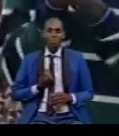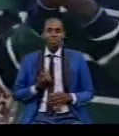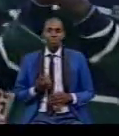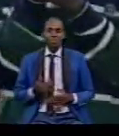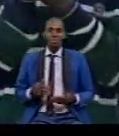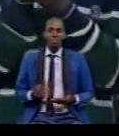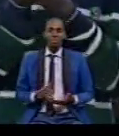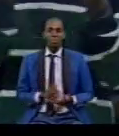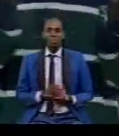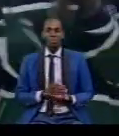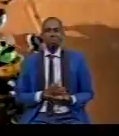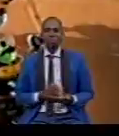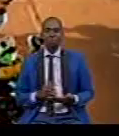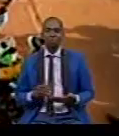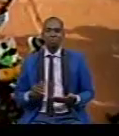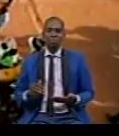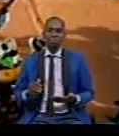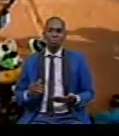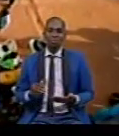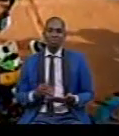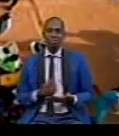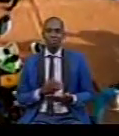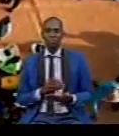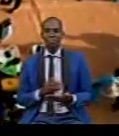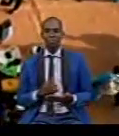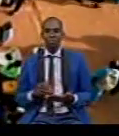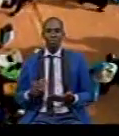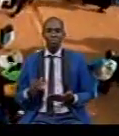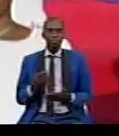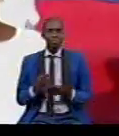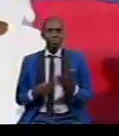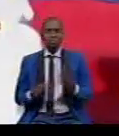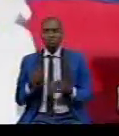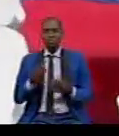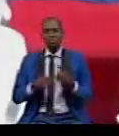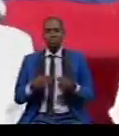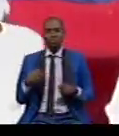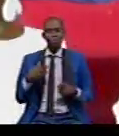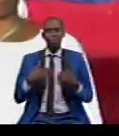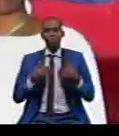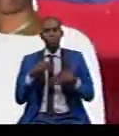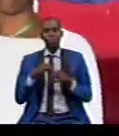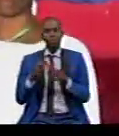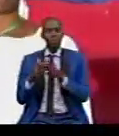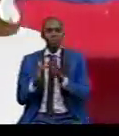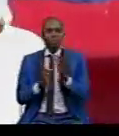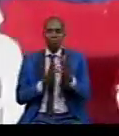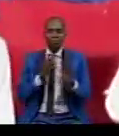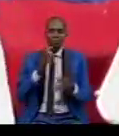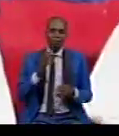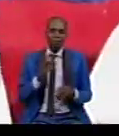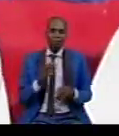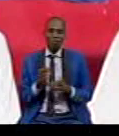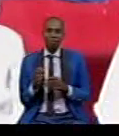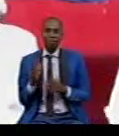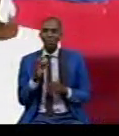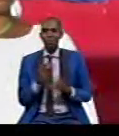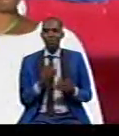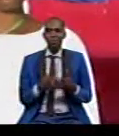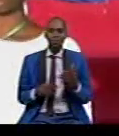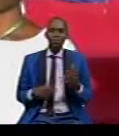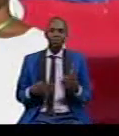your power, it's everything, in everything. It will do great in your life tonight,